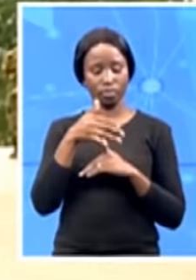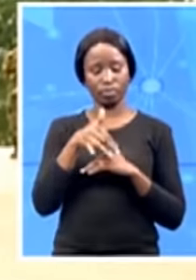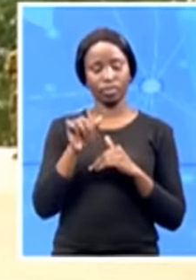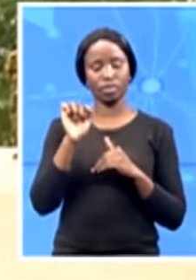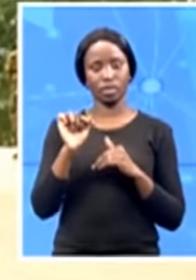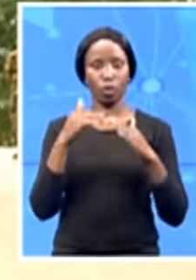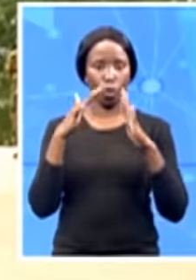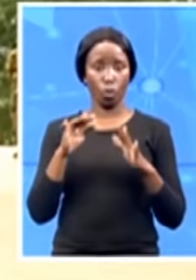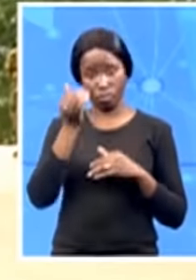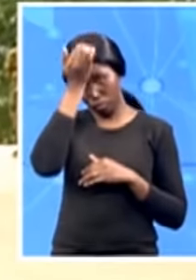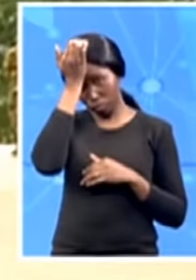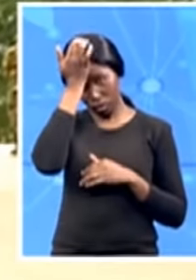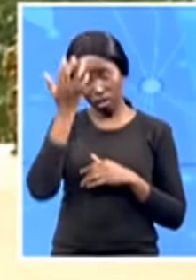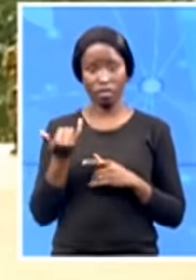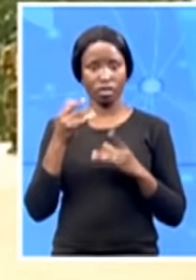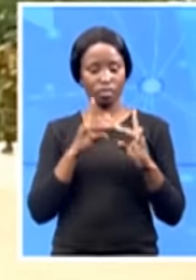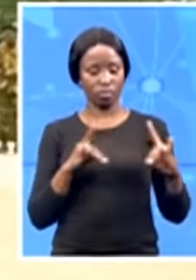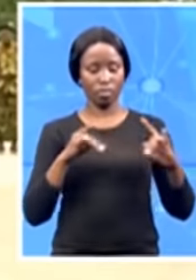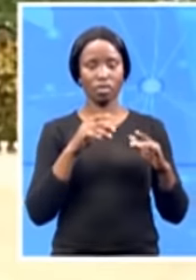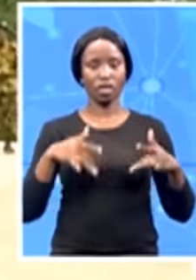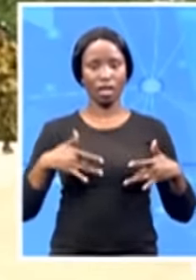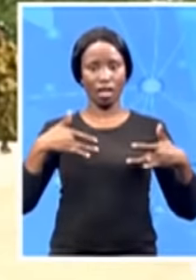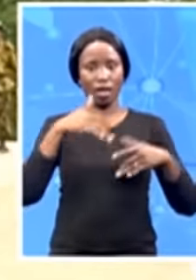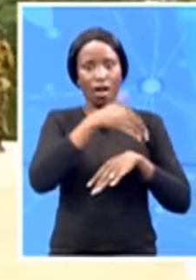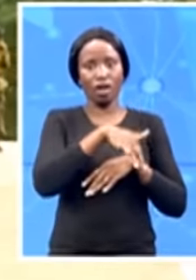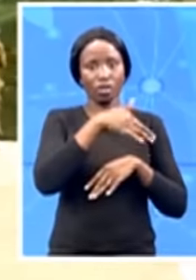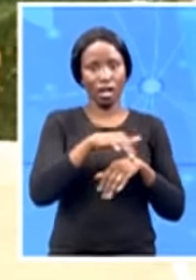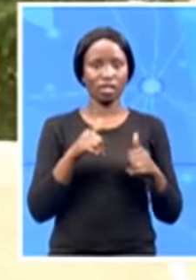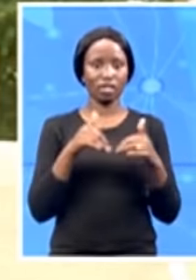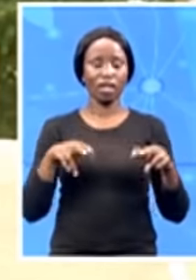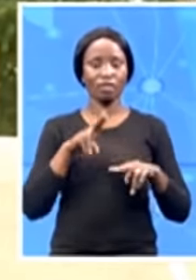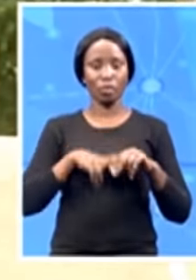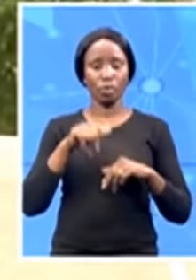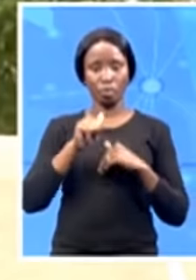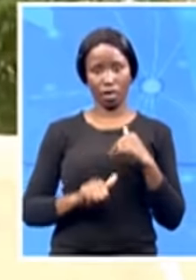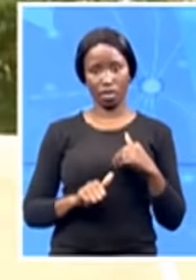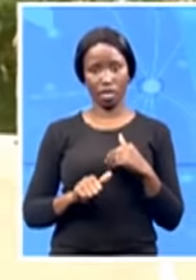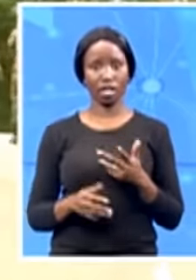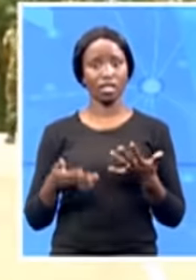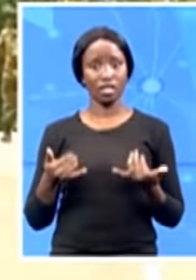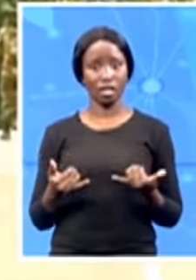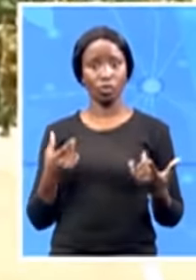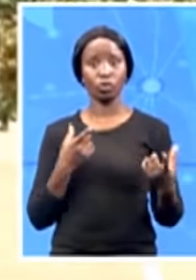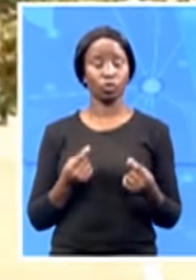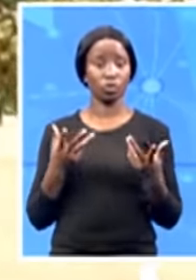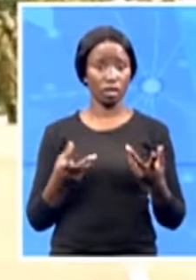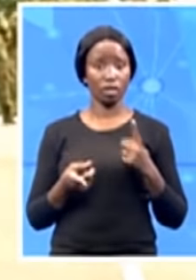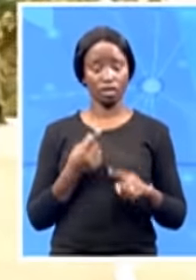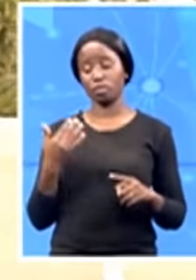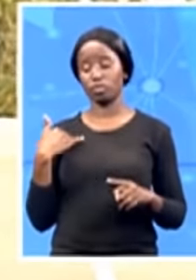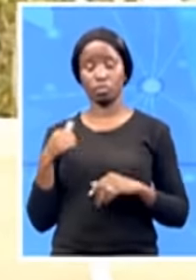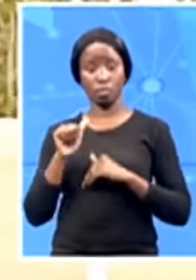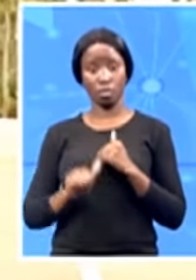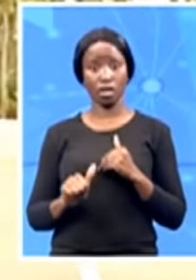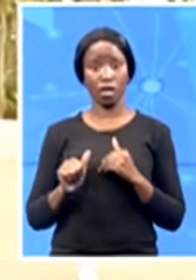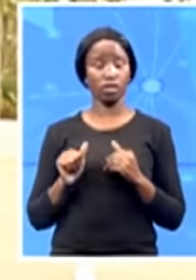outside his home since February. Of course, what they've been doing over the past couple of months, Desiree, since they've been here, is that they have